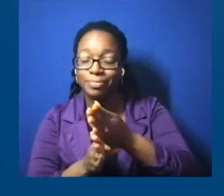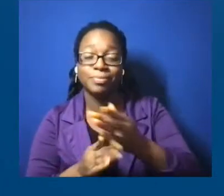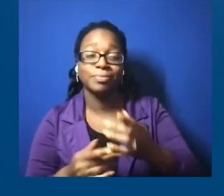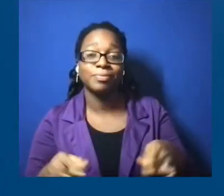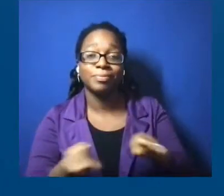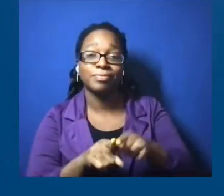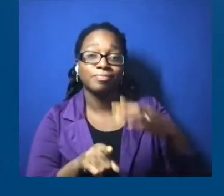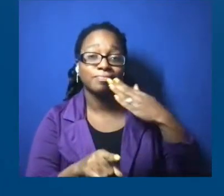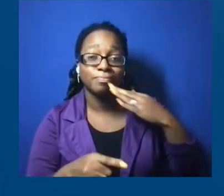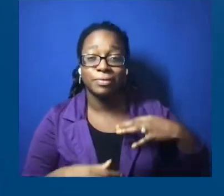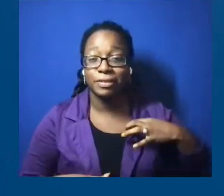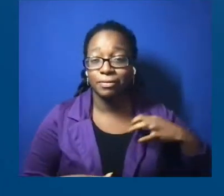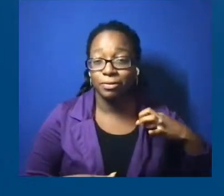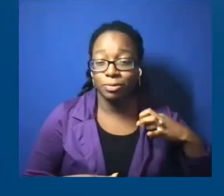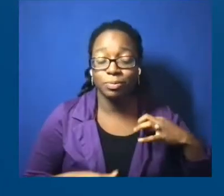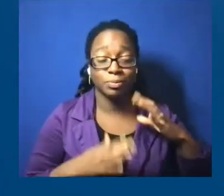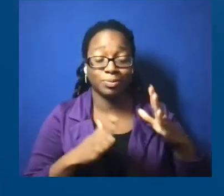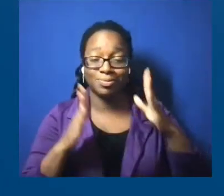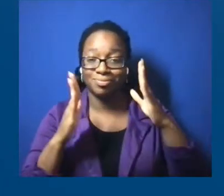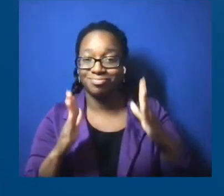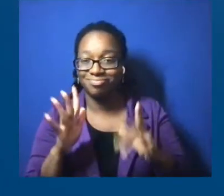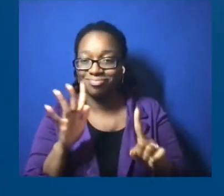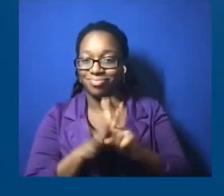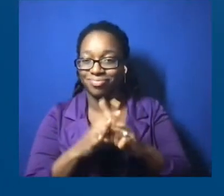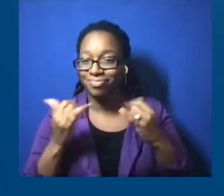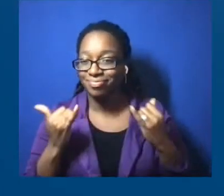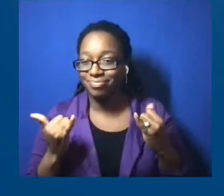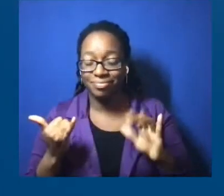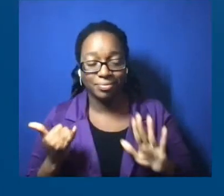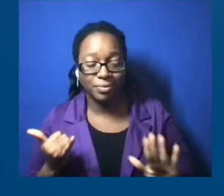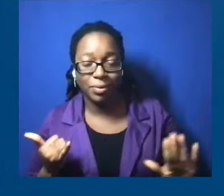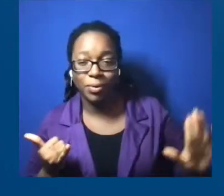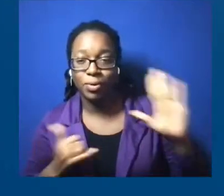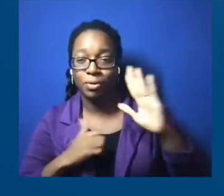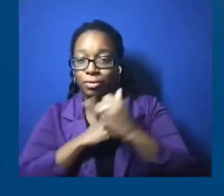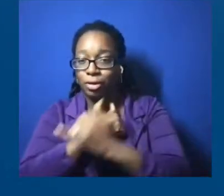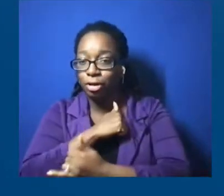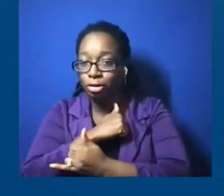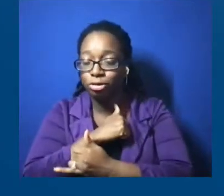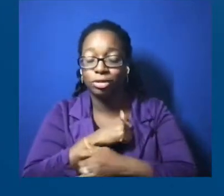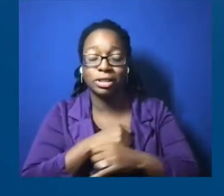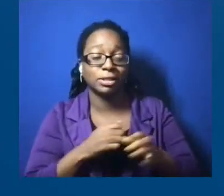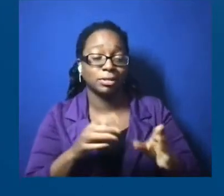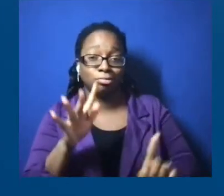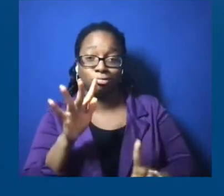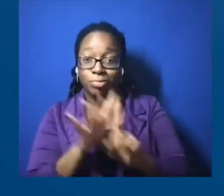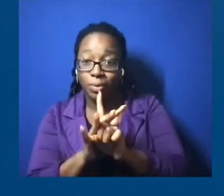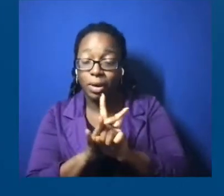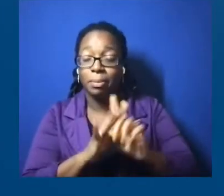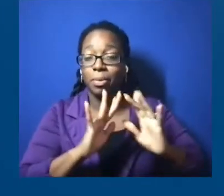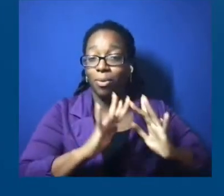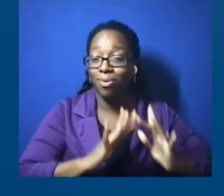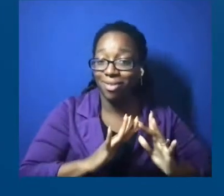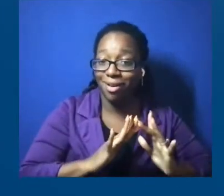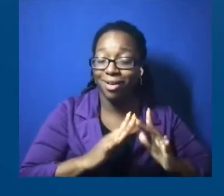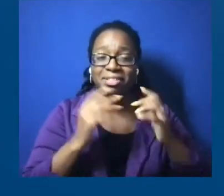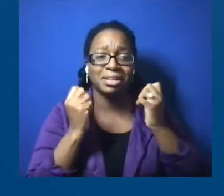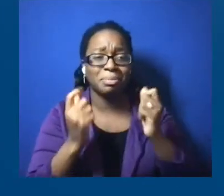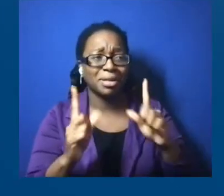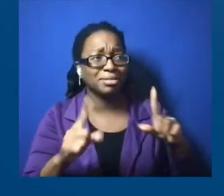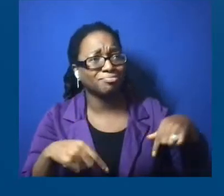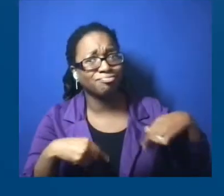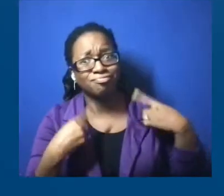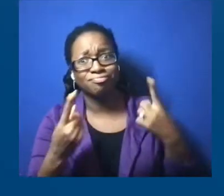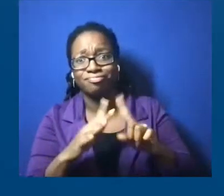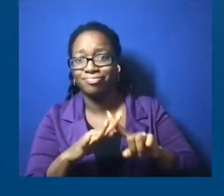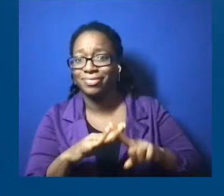volunteers and our organizers joining us today from all across the country in person and virtually, many of whom who have been with us since the Biden-Harris